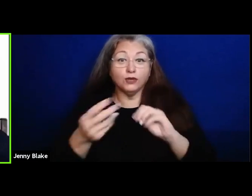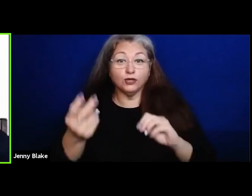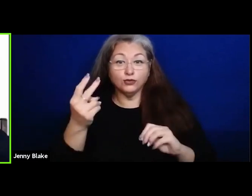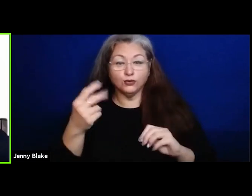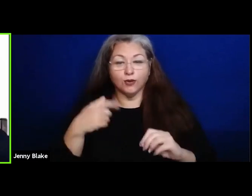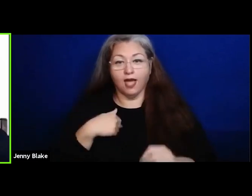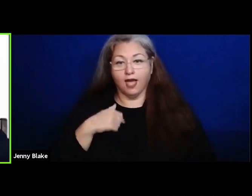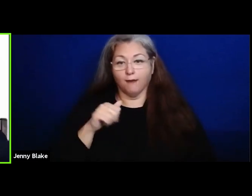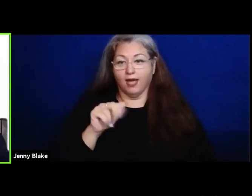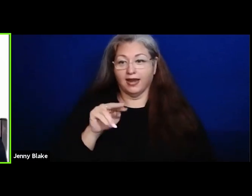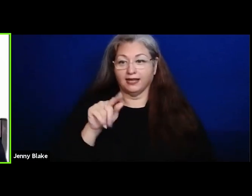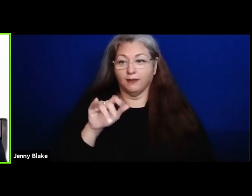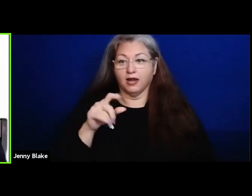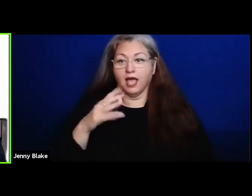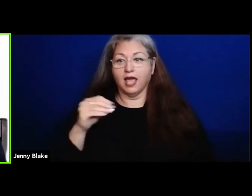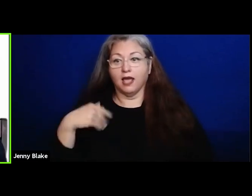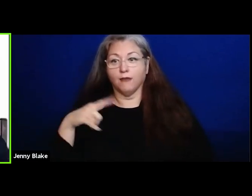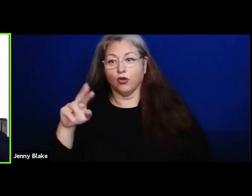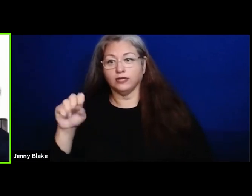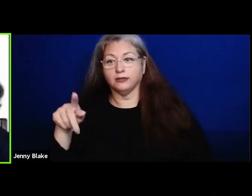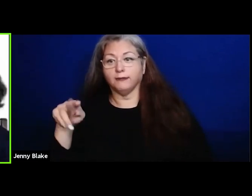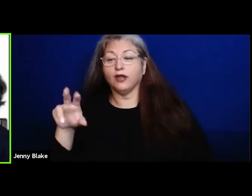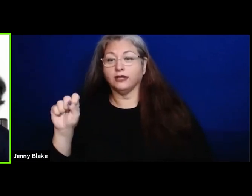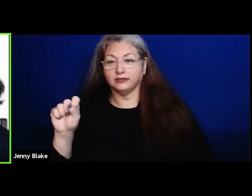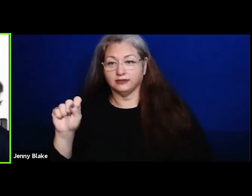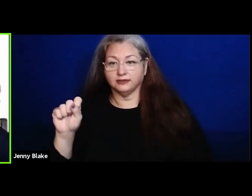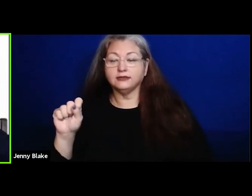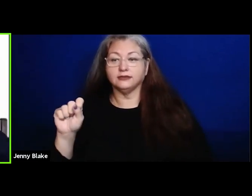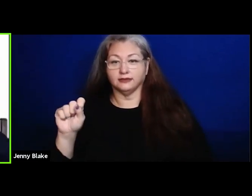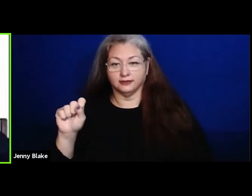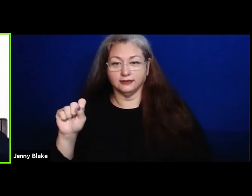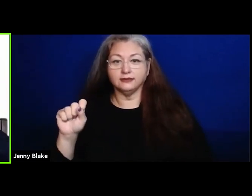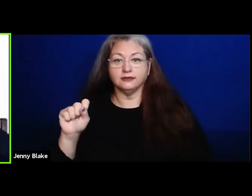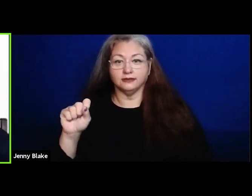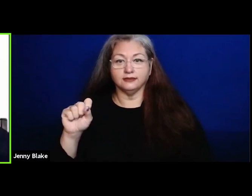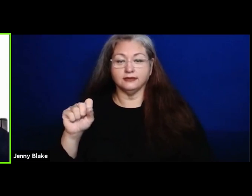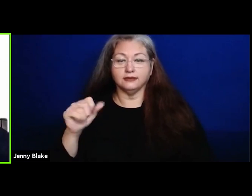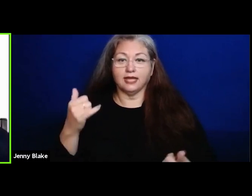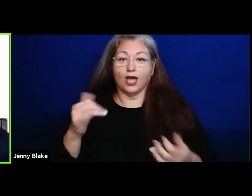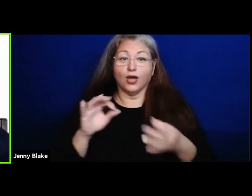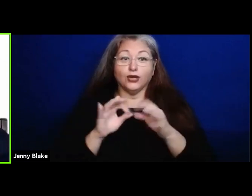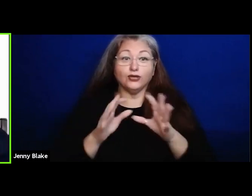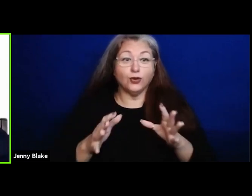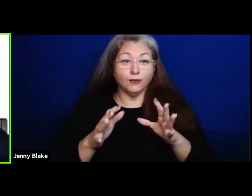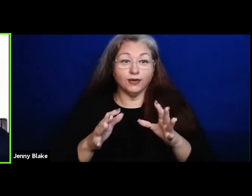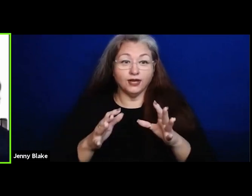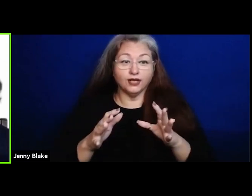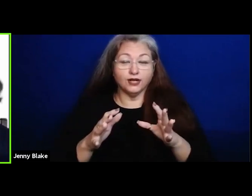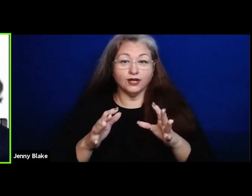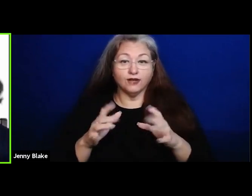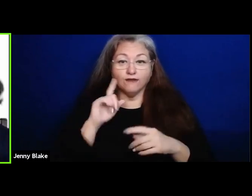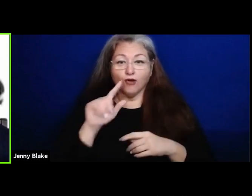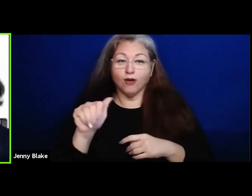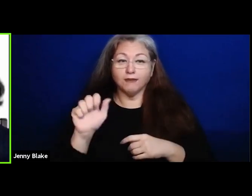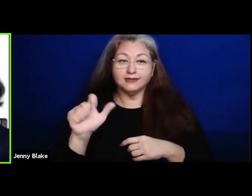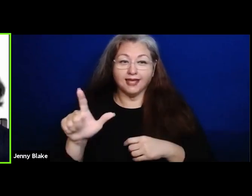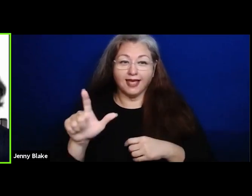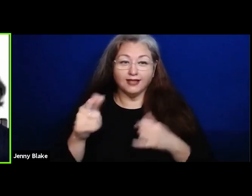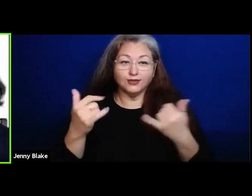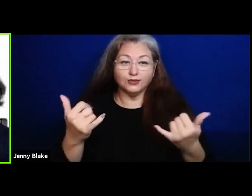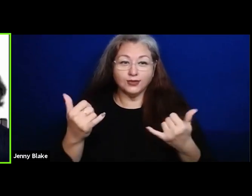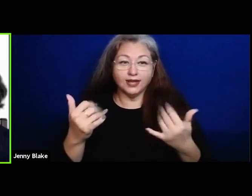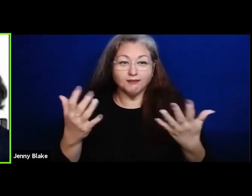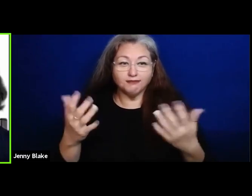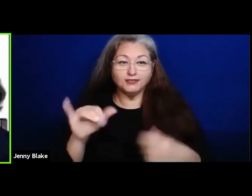Annette D'Armada. I'm Lourdes Perez. And our interpreter of American Sign Language today